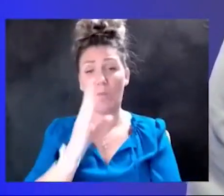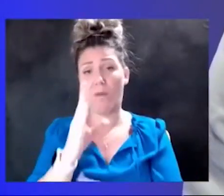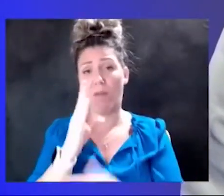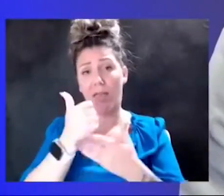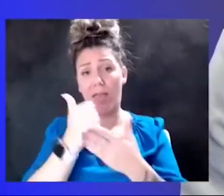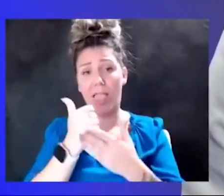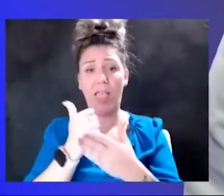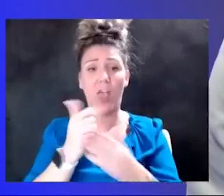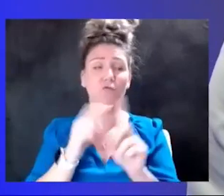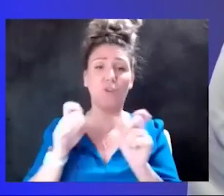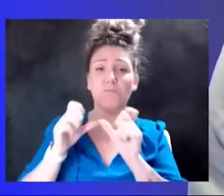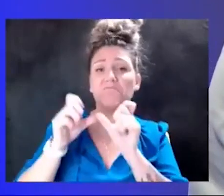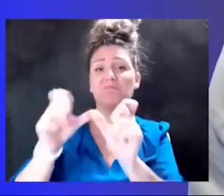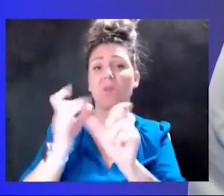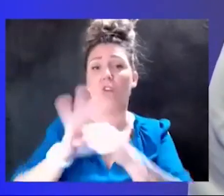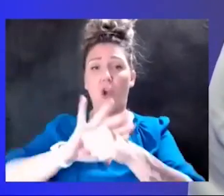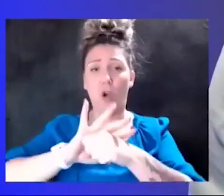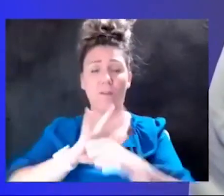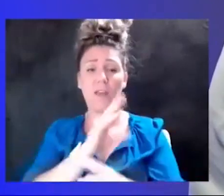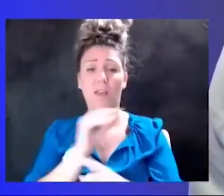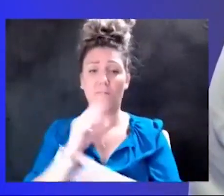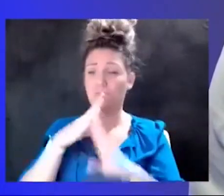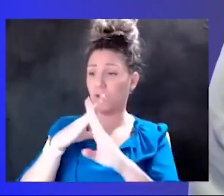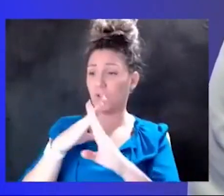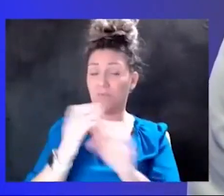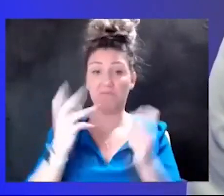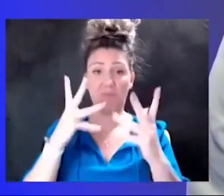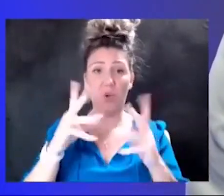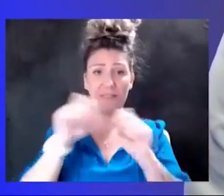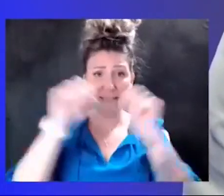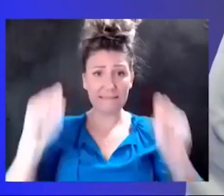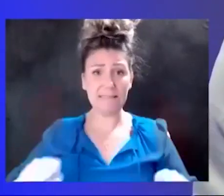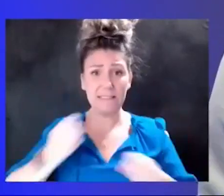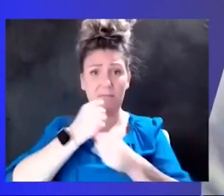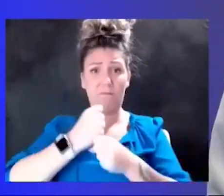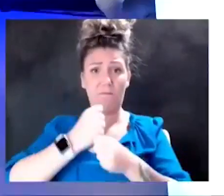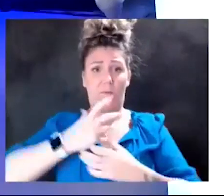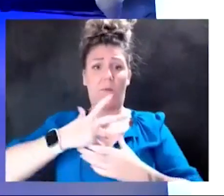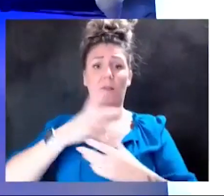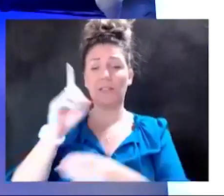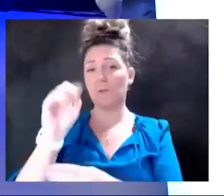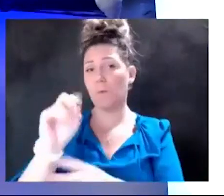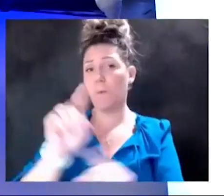COVID. It will help protect them against the multi-system inflammatory disorder as well.